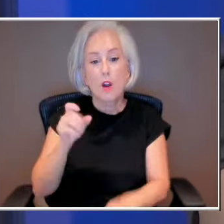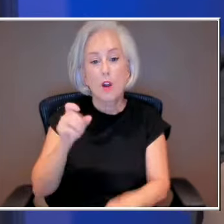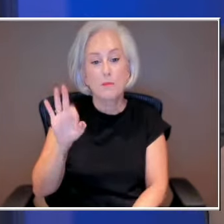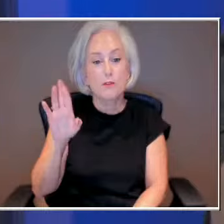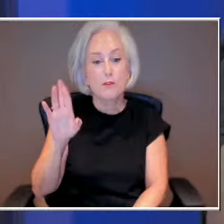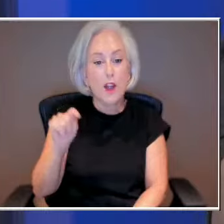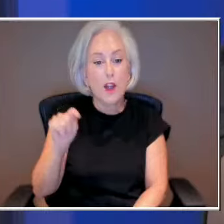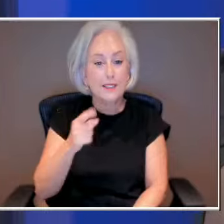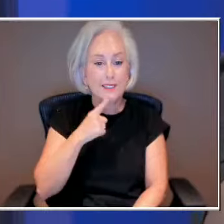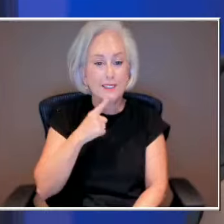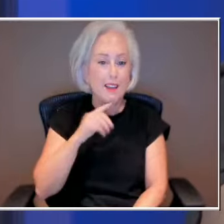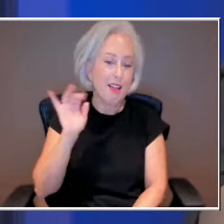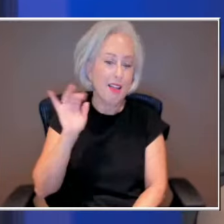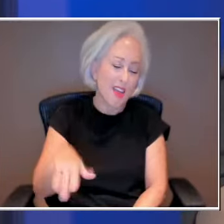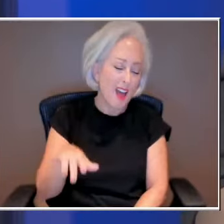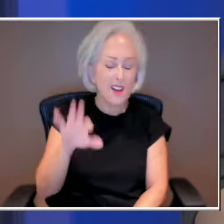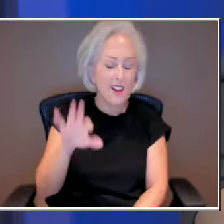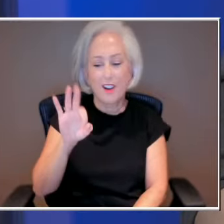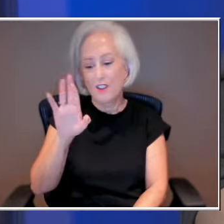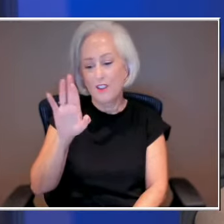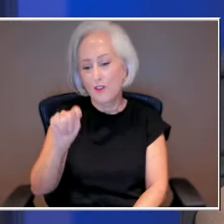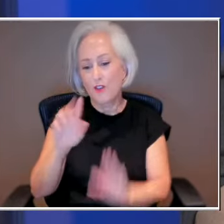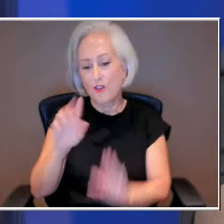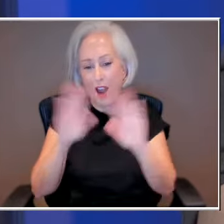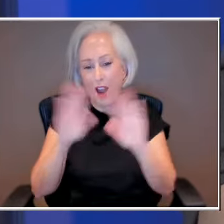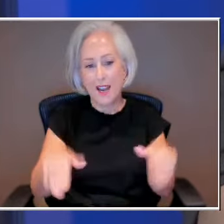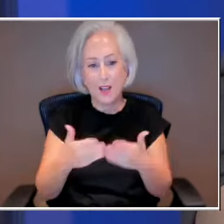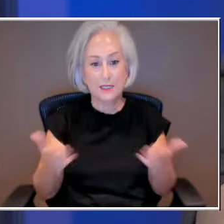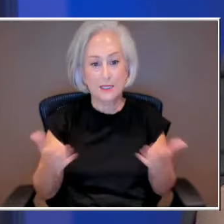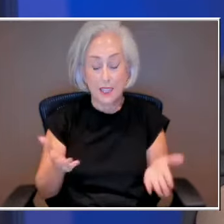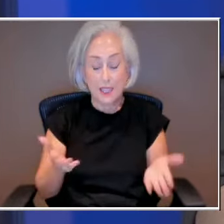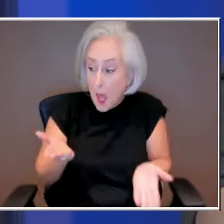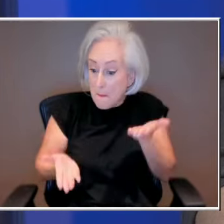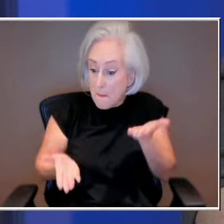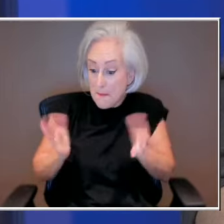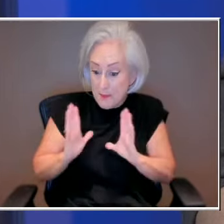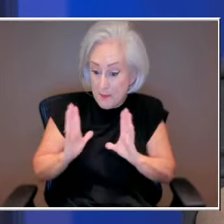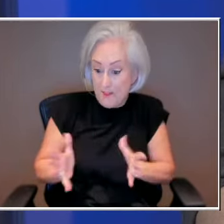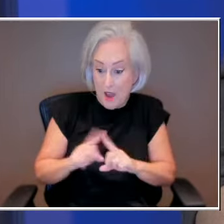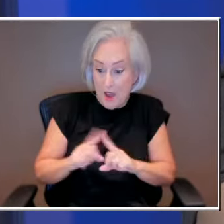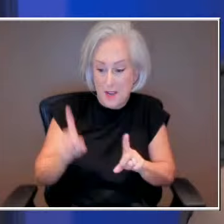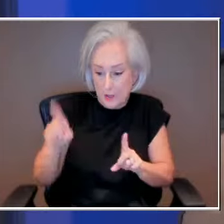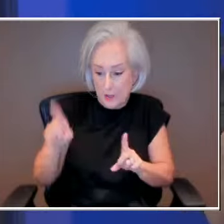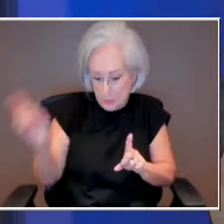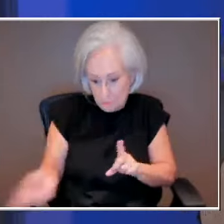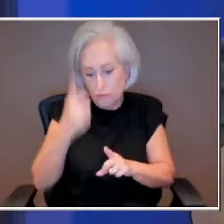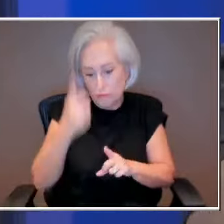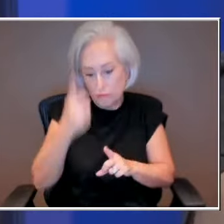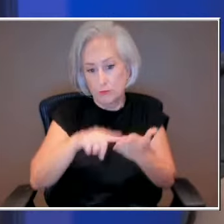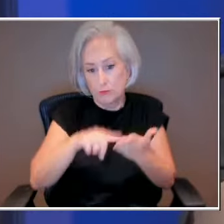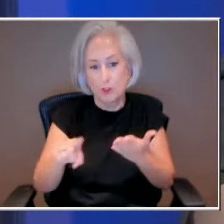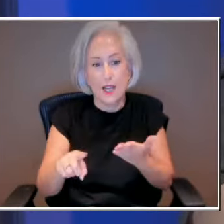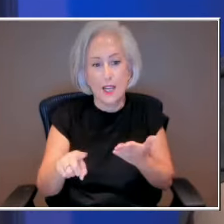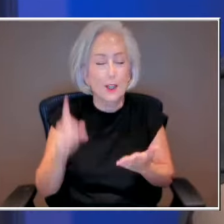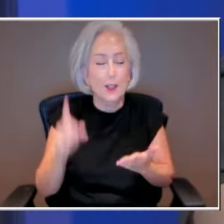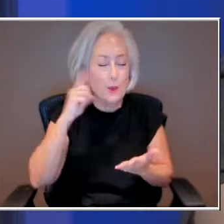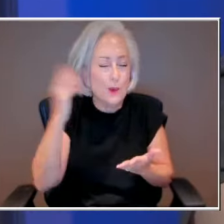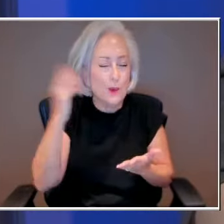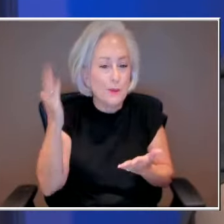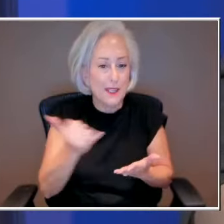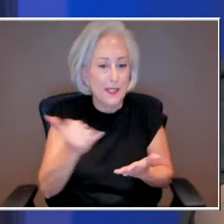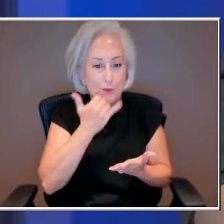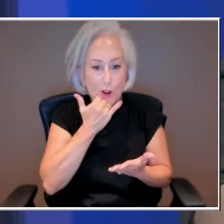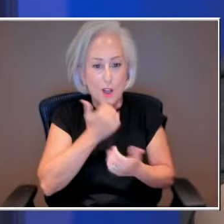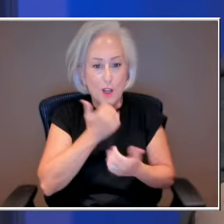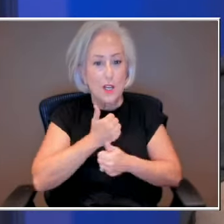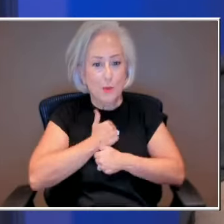you push it off. Okay, maybe it is, but you just know something's wrong. But we love our wonderful doctors, and finally we